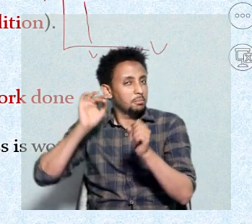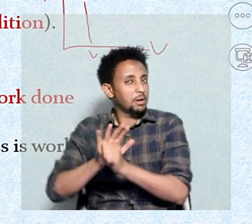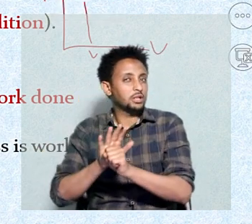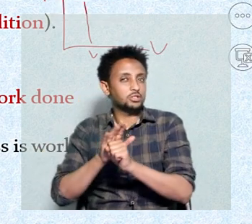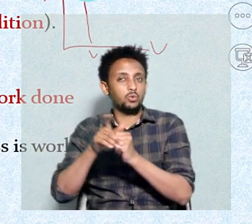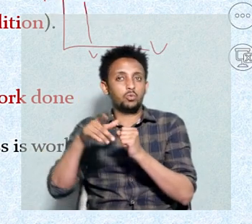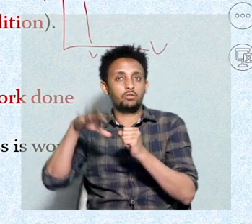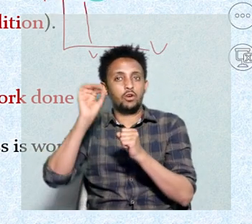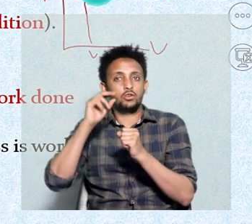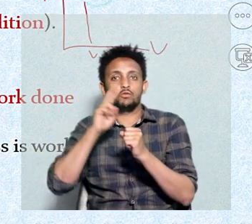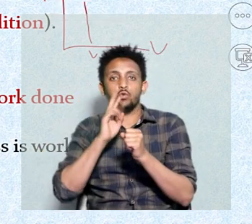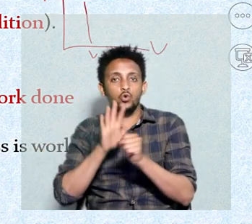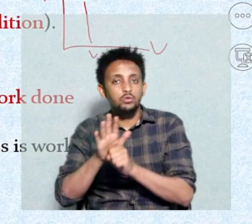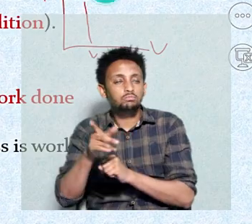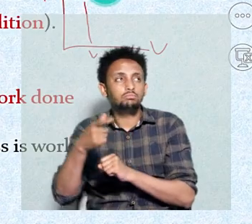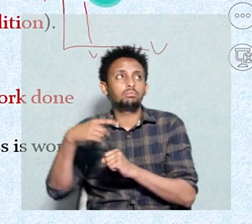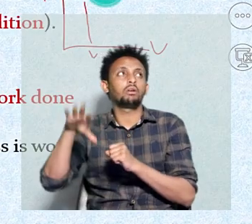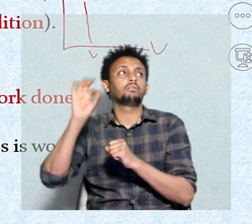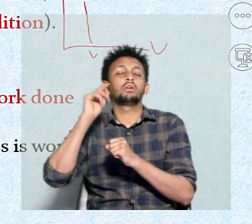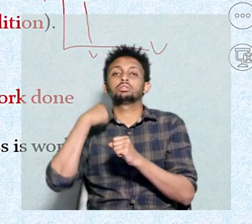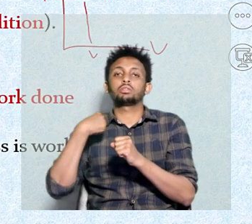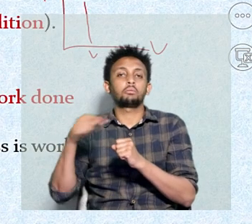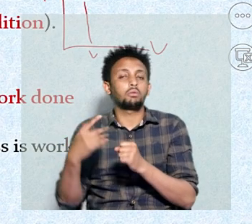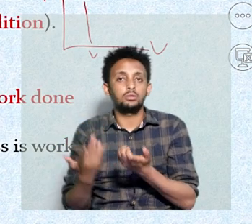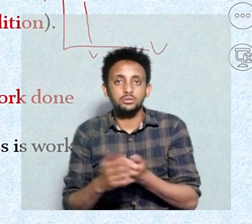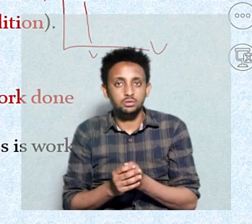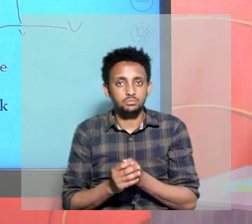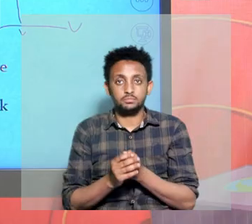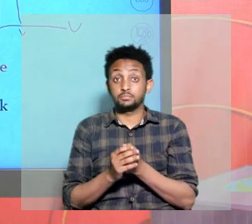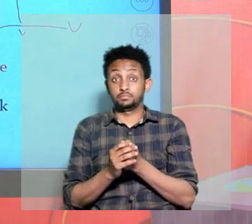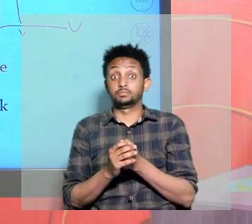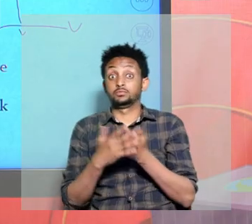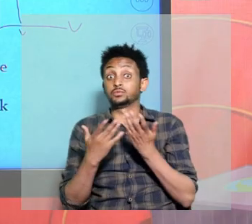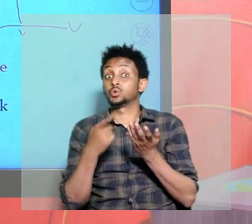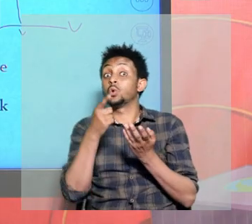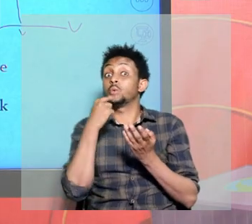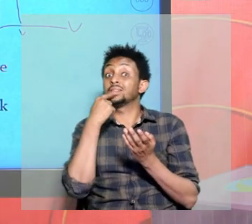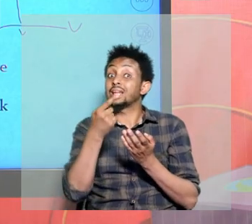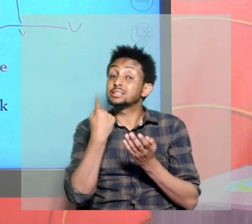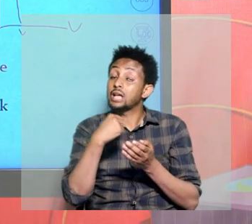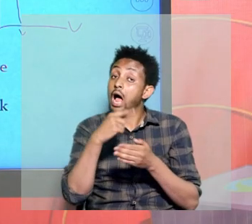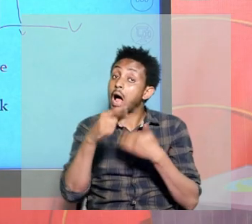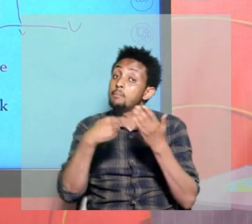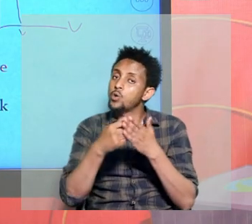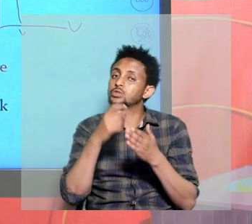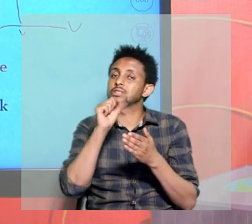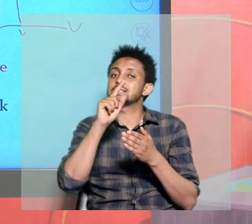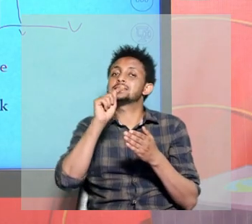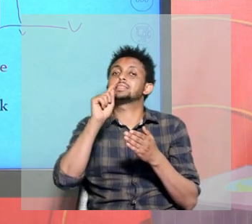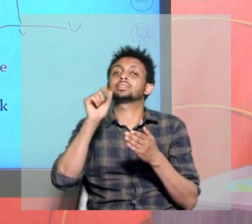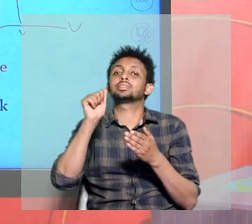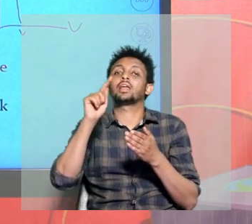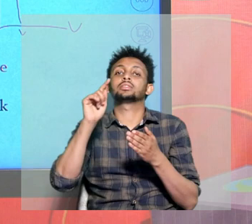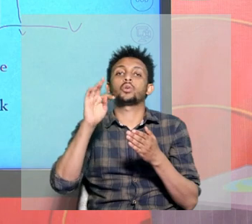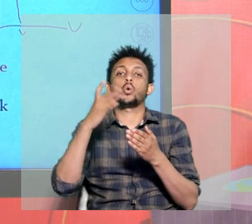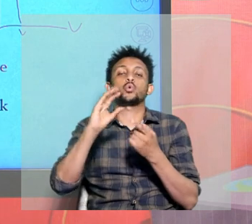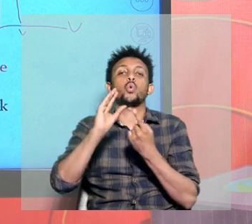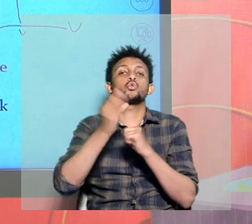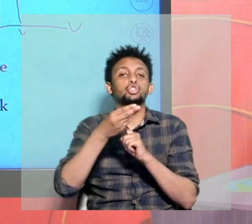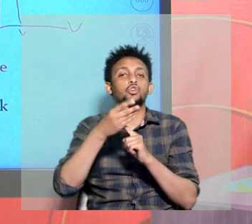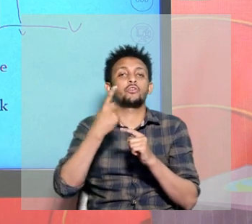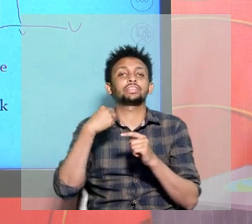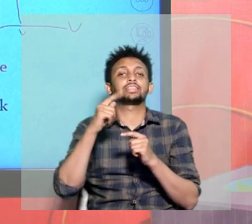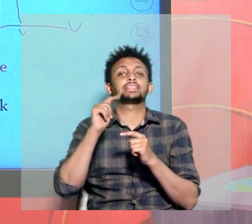can find the volume, you can find the temperature. So it tells us about the state or the condition of a